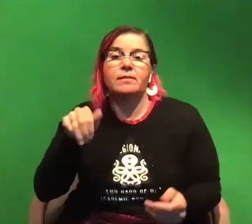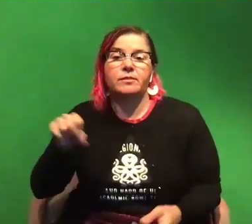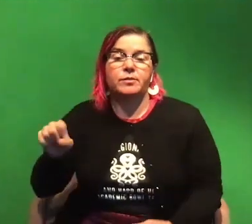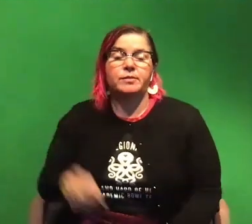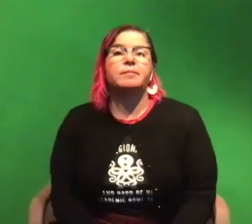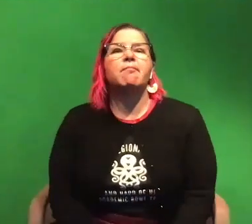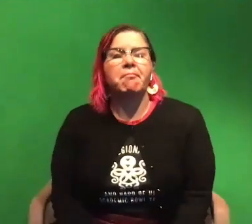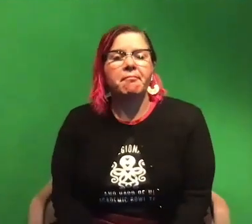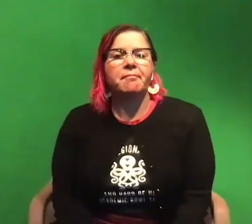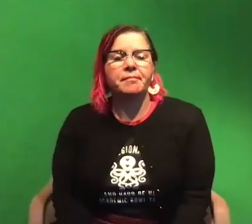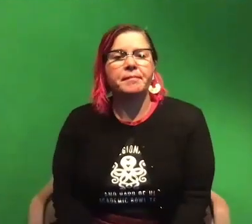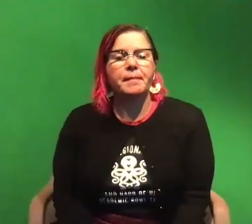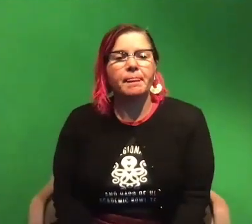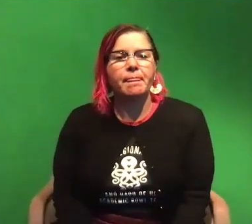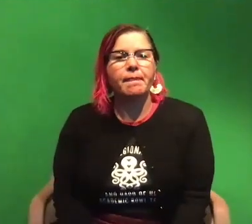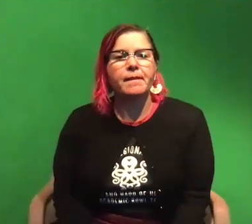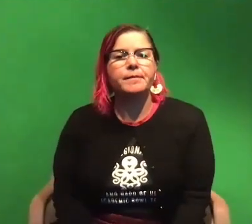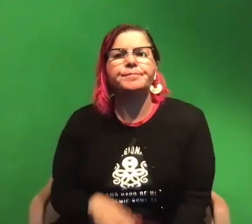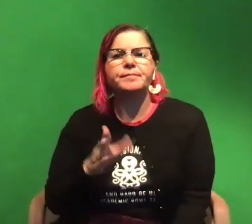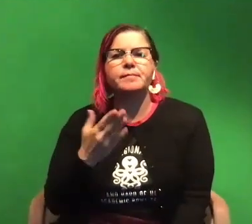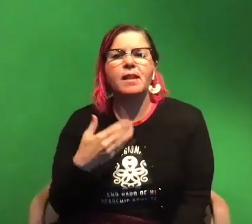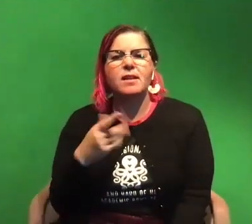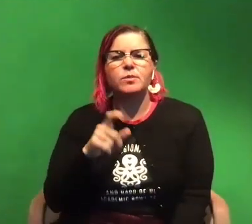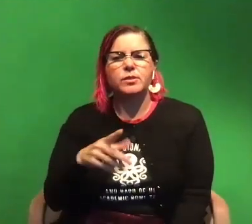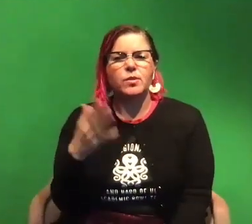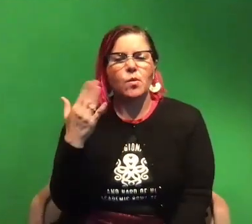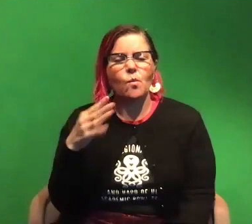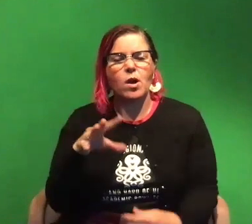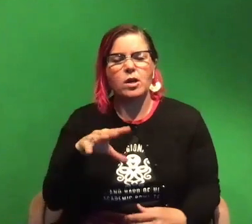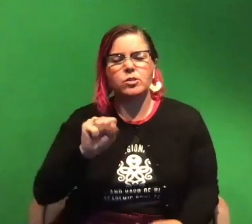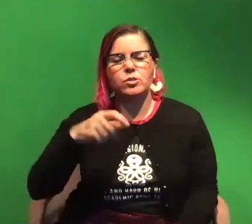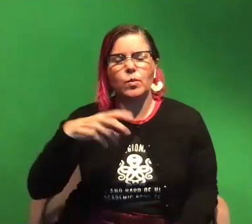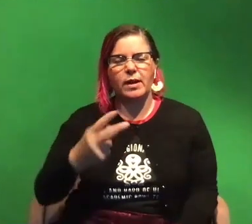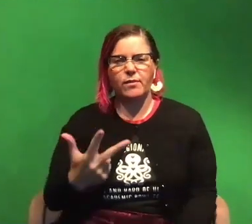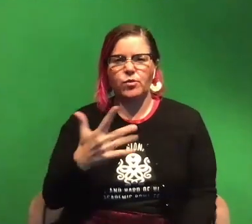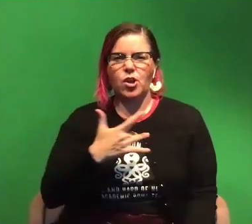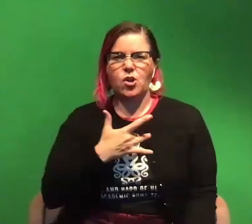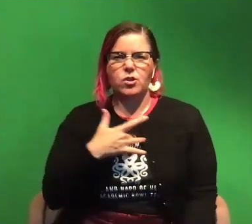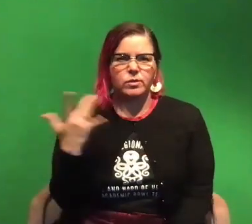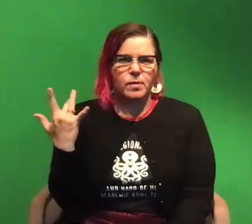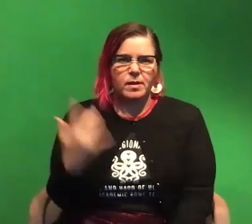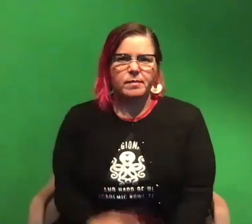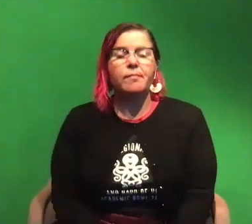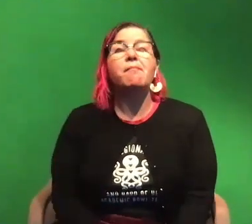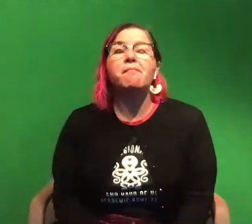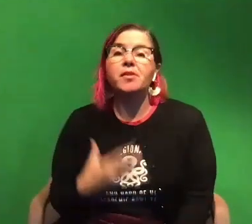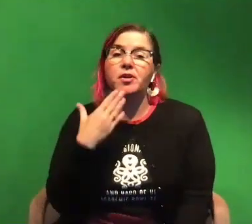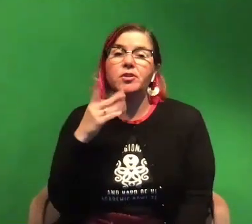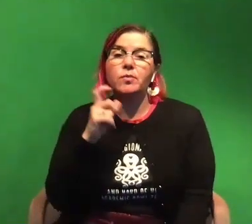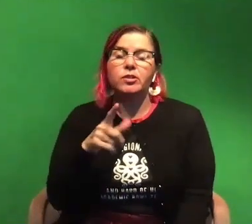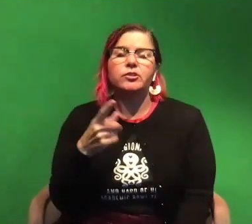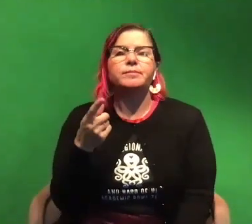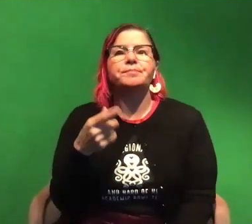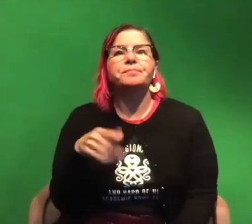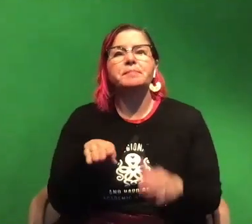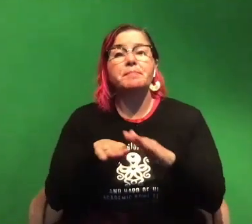Awesome. Let's see. The next question is, why do squid have three hearts? That's a good question. Basically, they